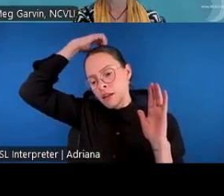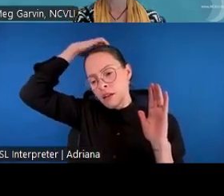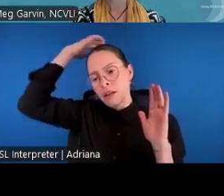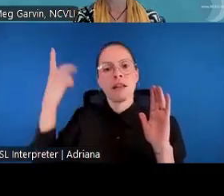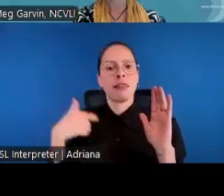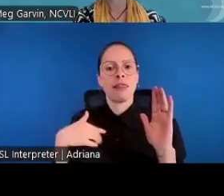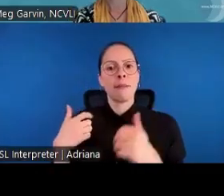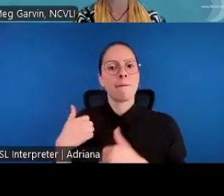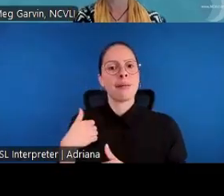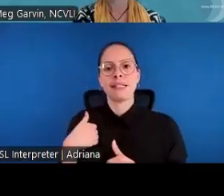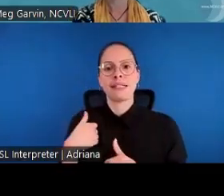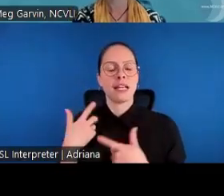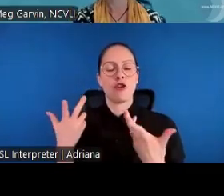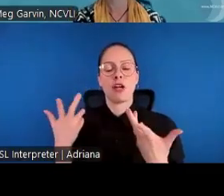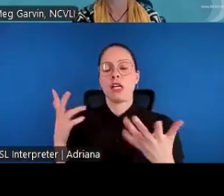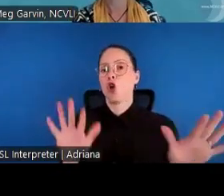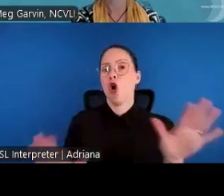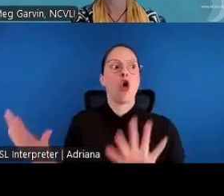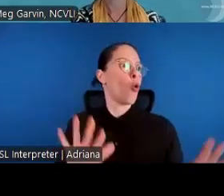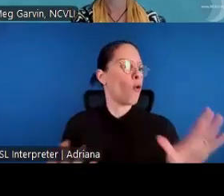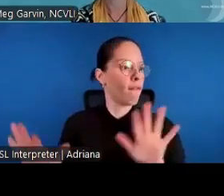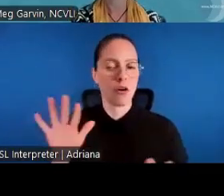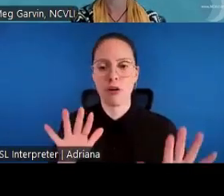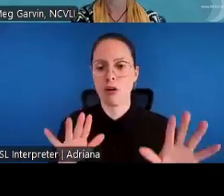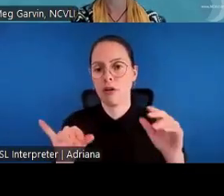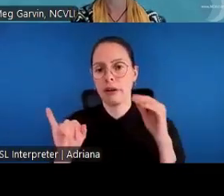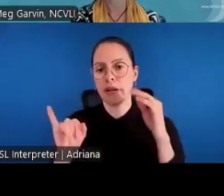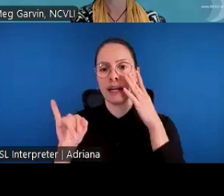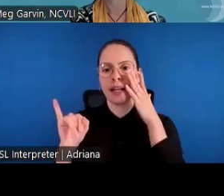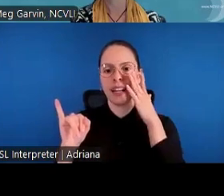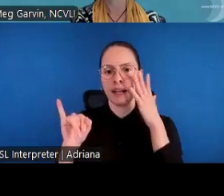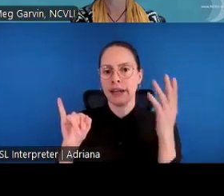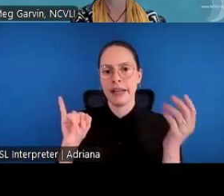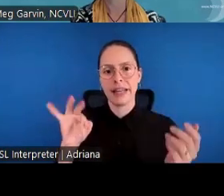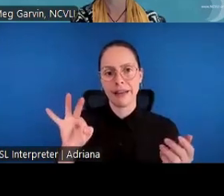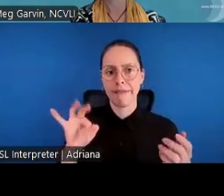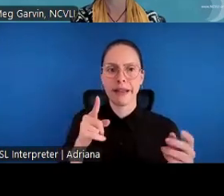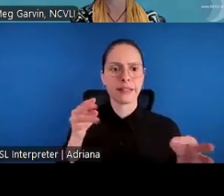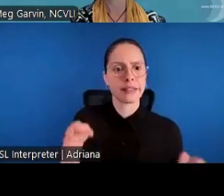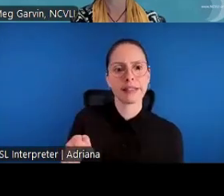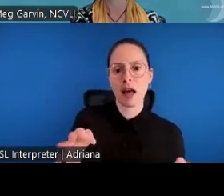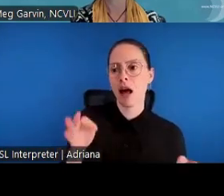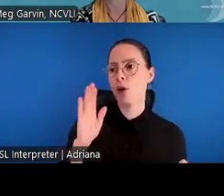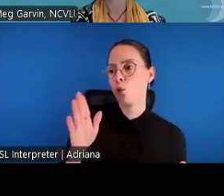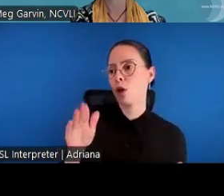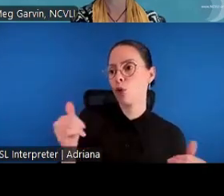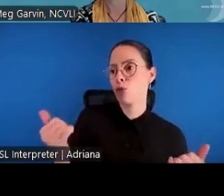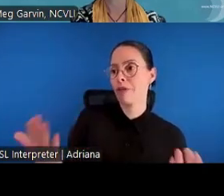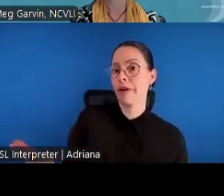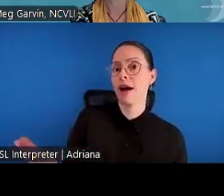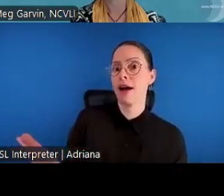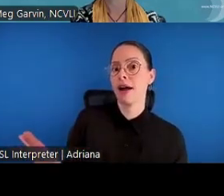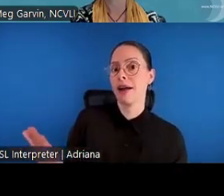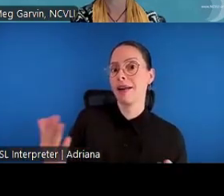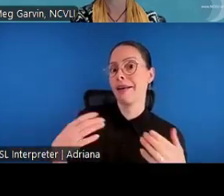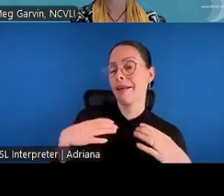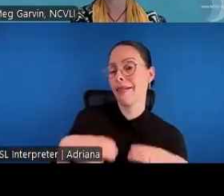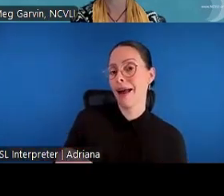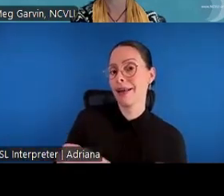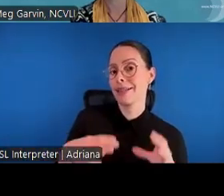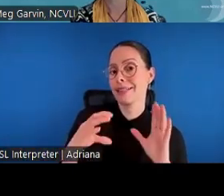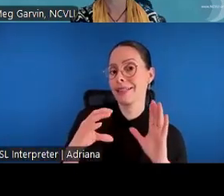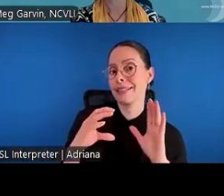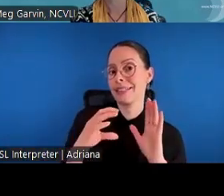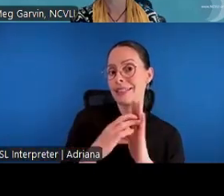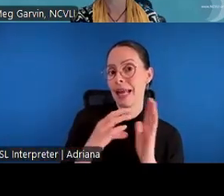the place on whether or not pre-referral they will provide you with your client's statements. All right. So,